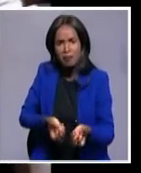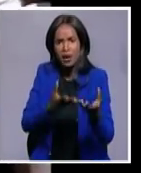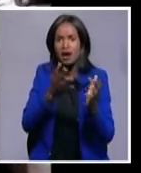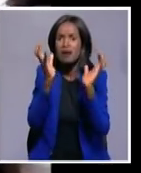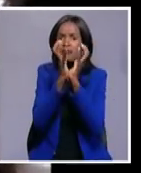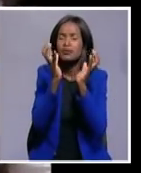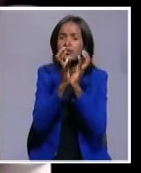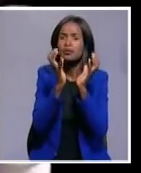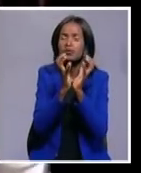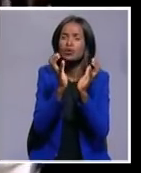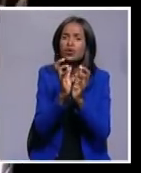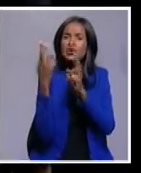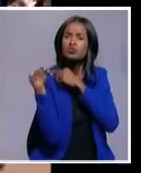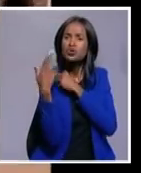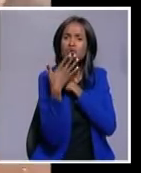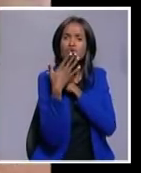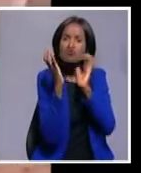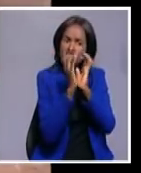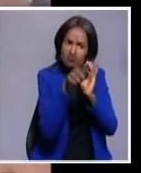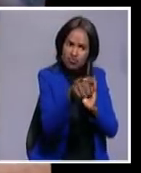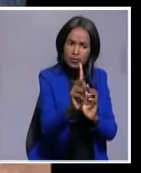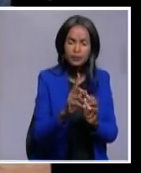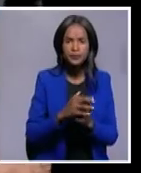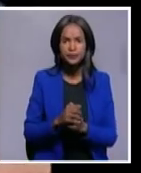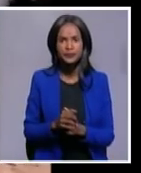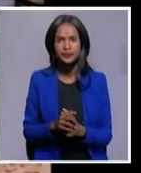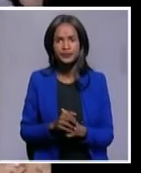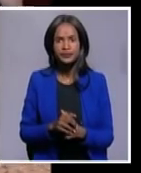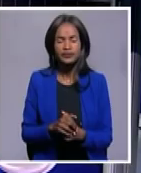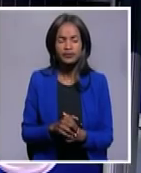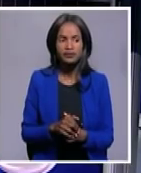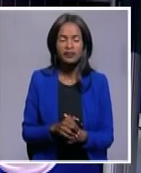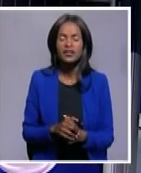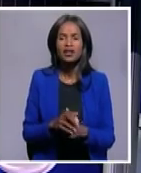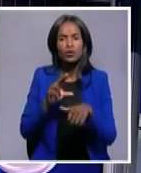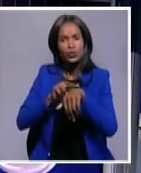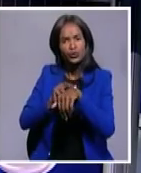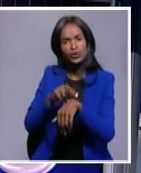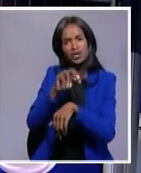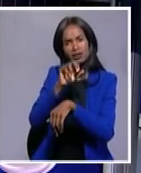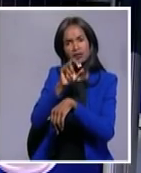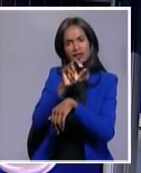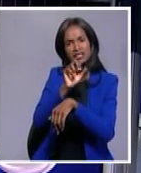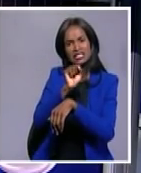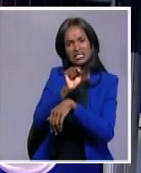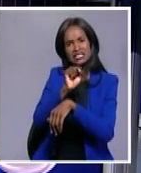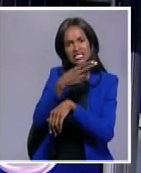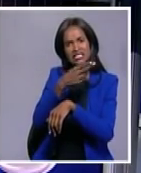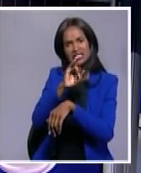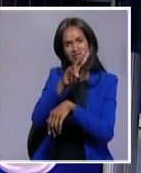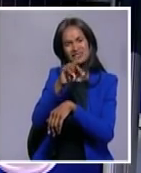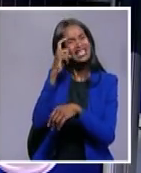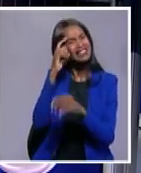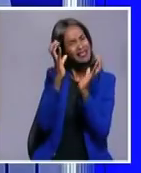then put in the hands of the town council itself. Now, Dr. Shivuti, in your view, is there any possibility that the council